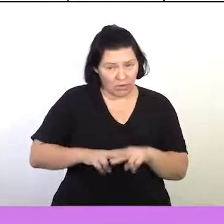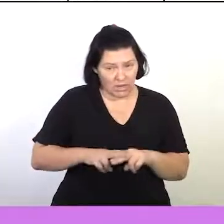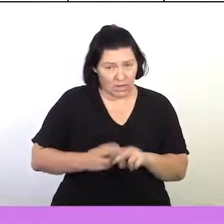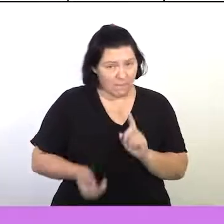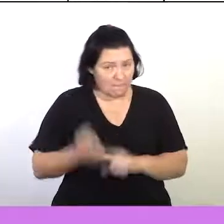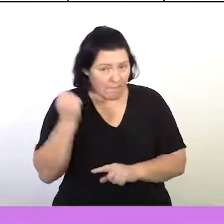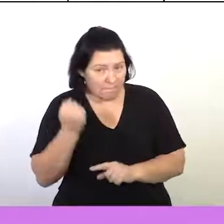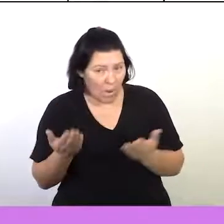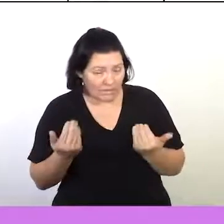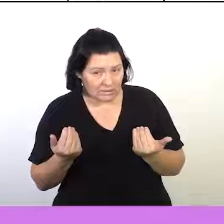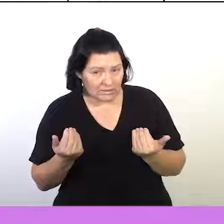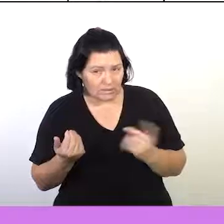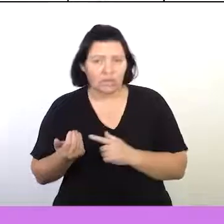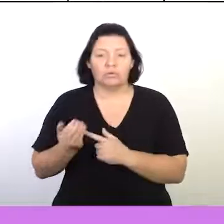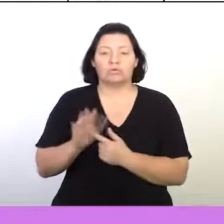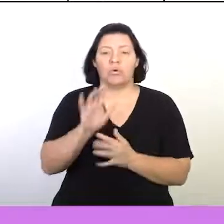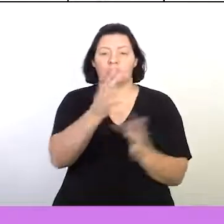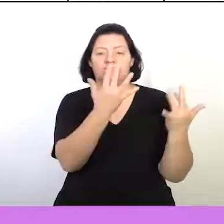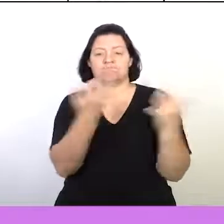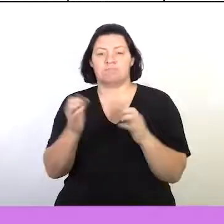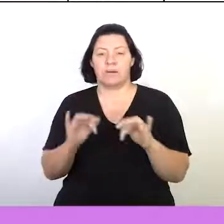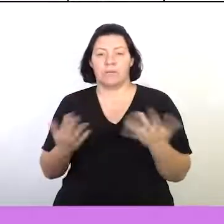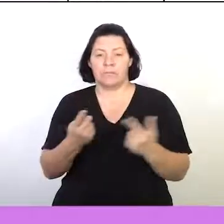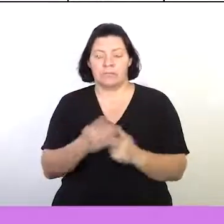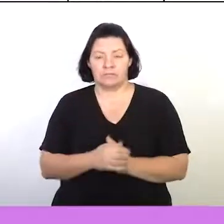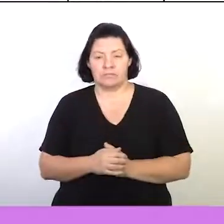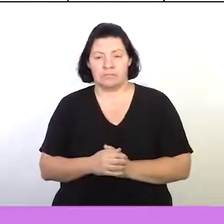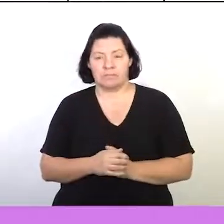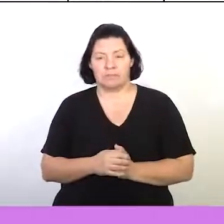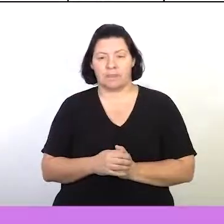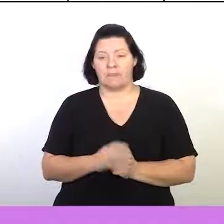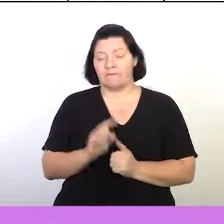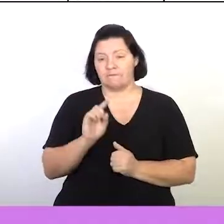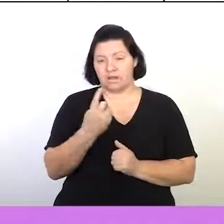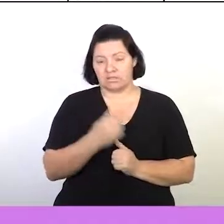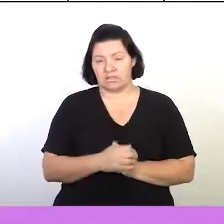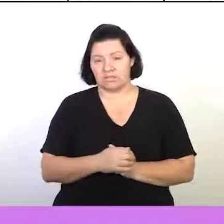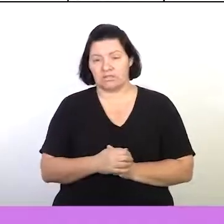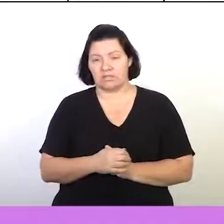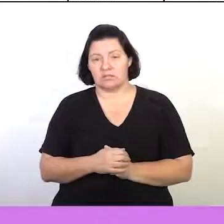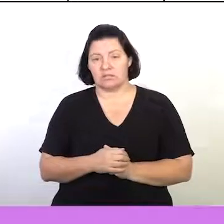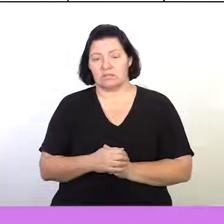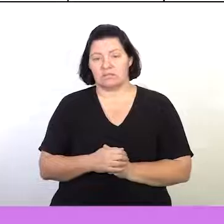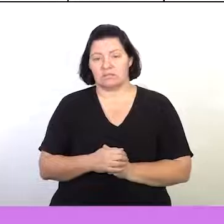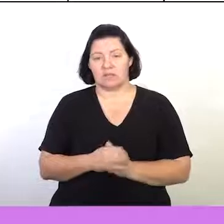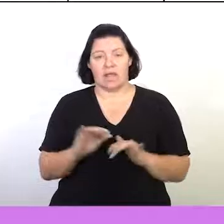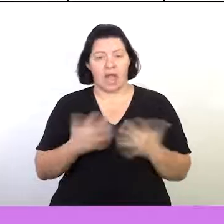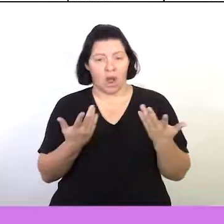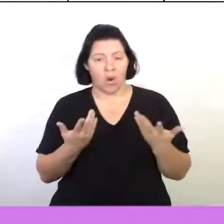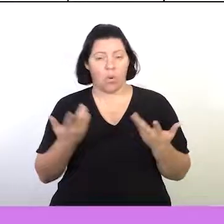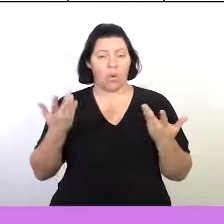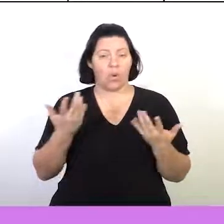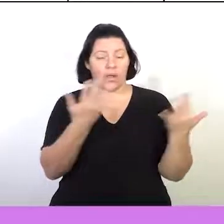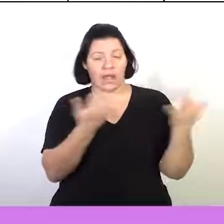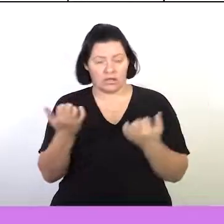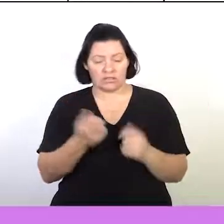February 2023? Show all your calculations. Right? So first of all, how do we calculate profit